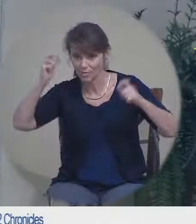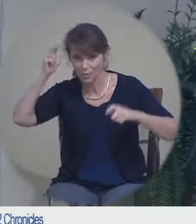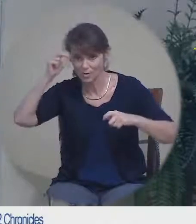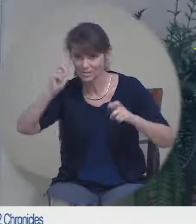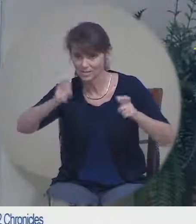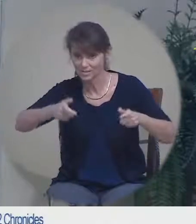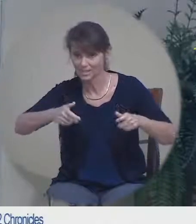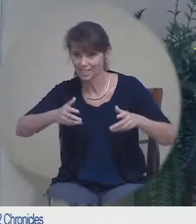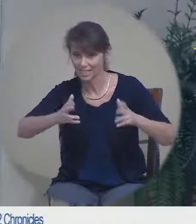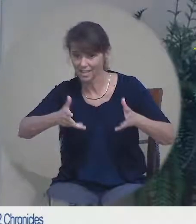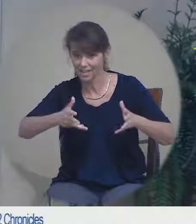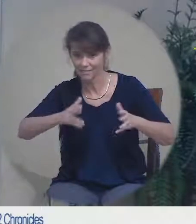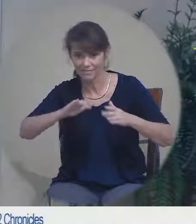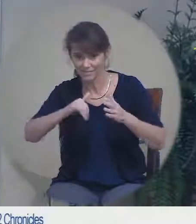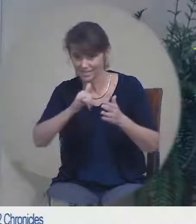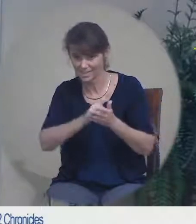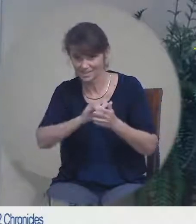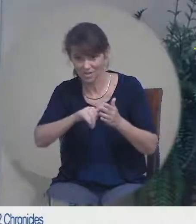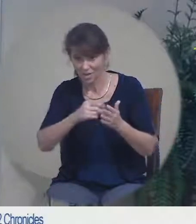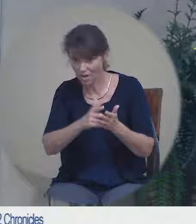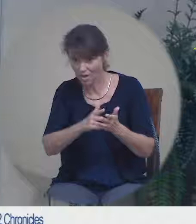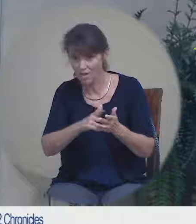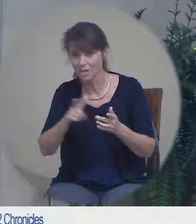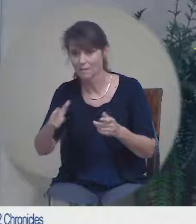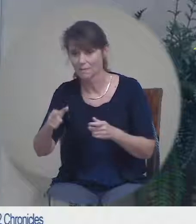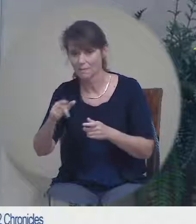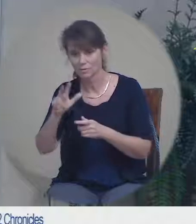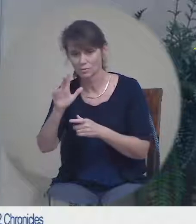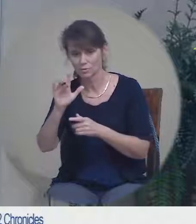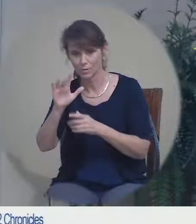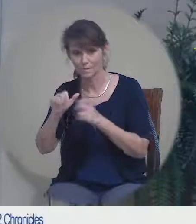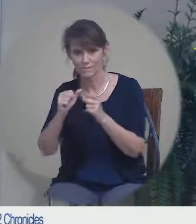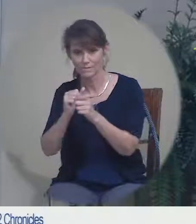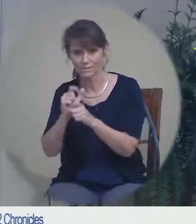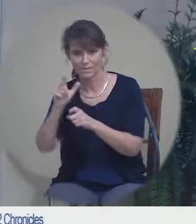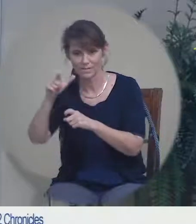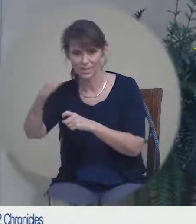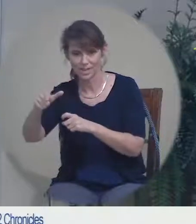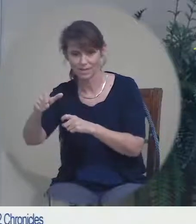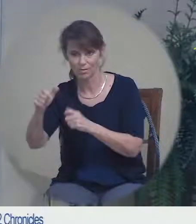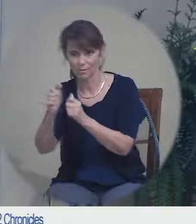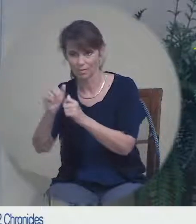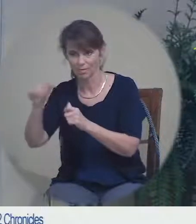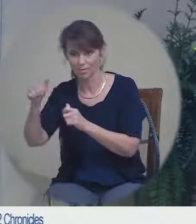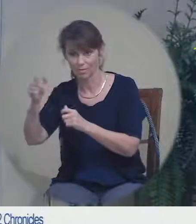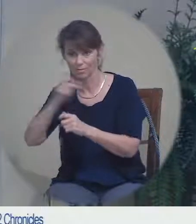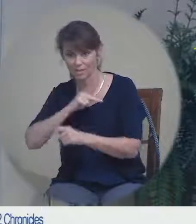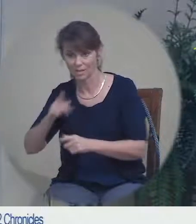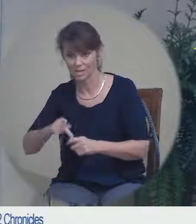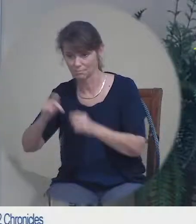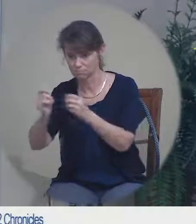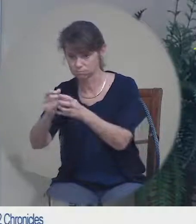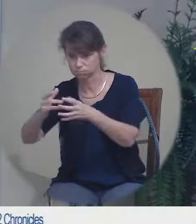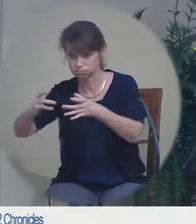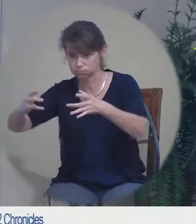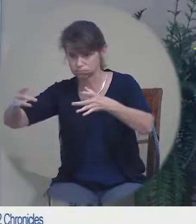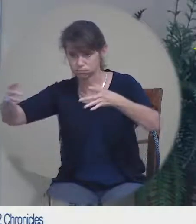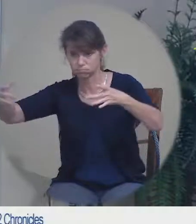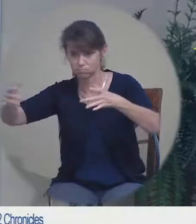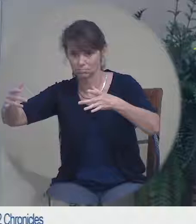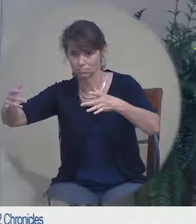of the days of King Solomon. So in 25 years, he turned things around with the help of